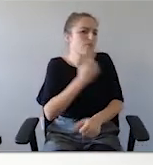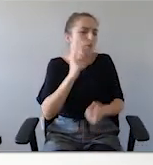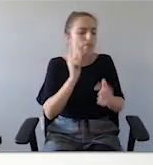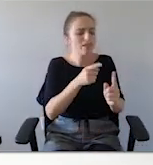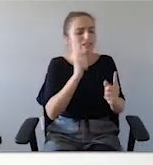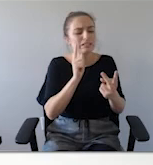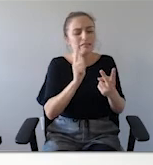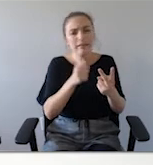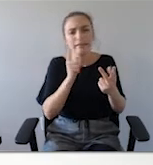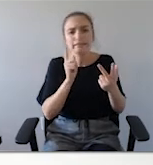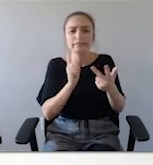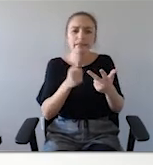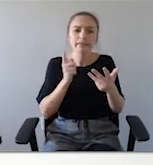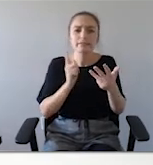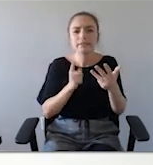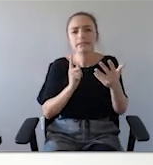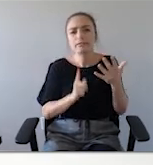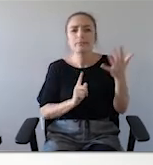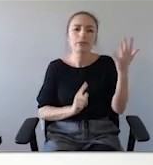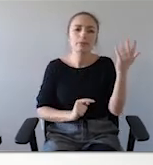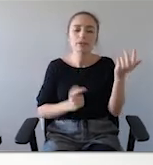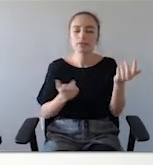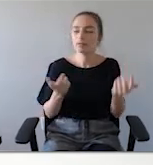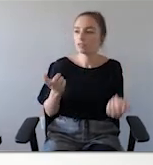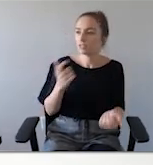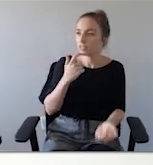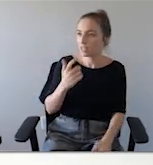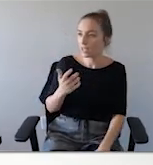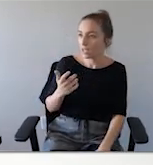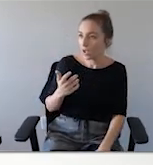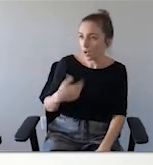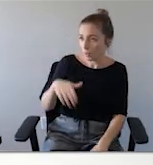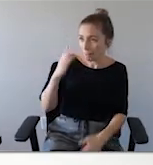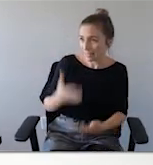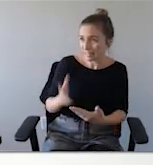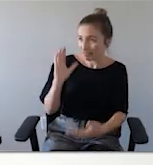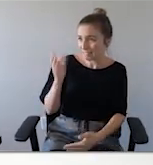started coming up with all kinds of stuff, because when she said her son is dead in that class, they